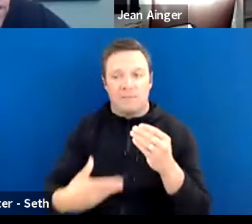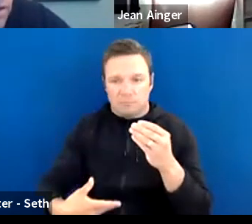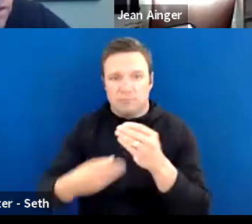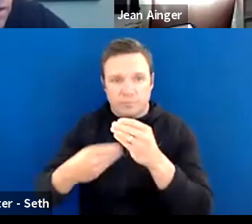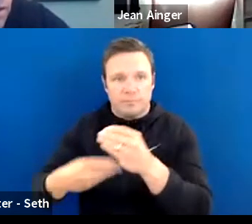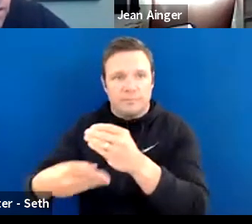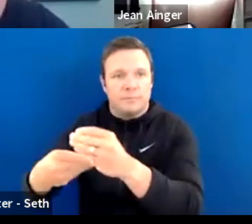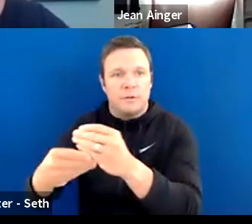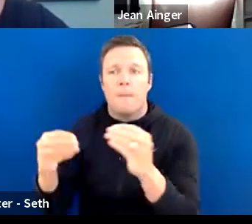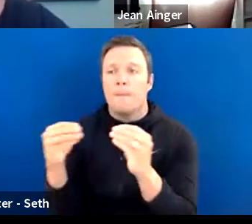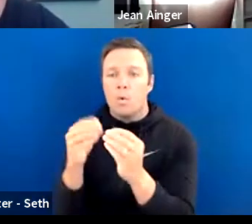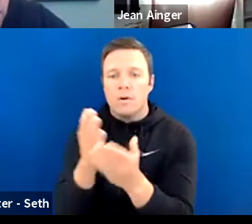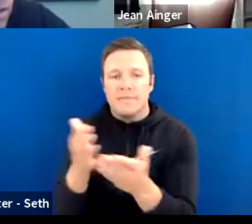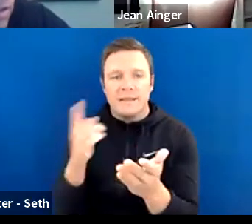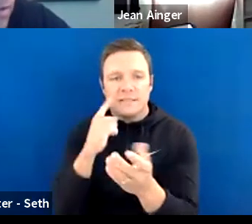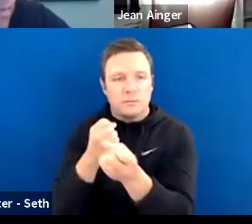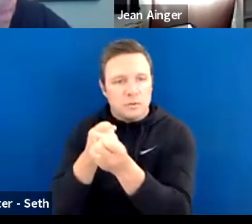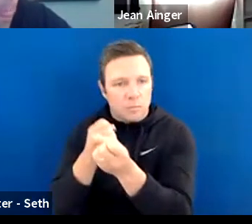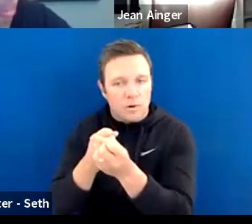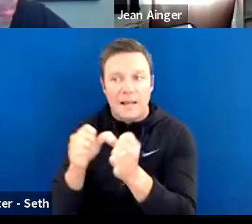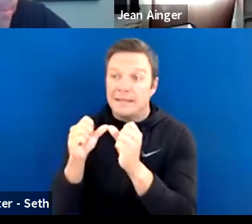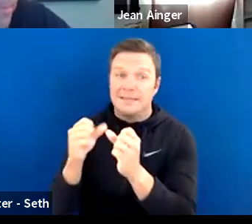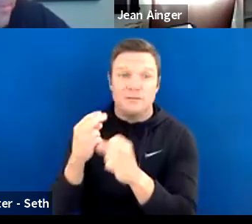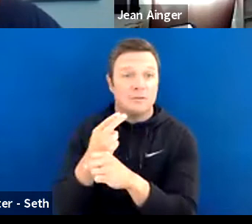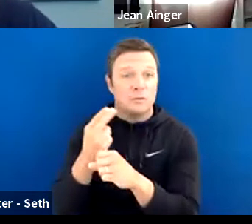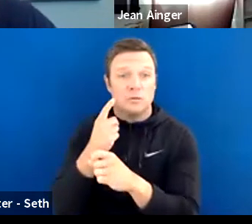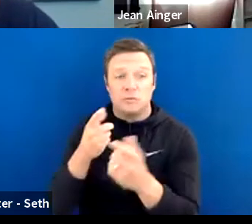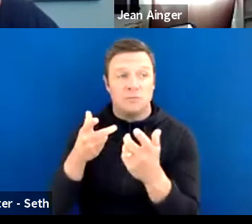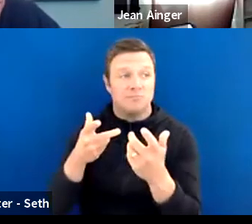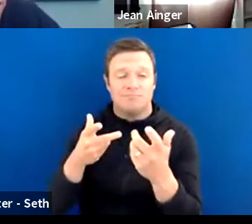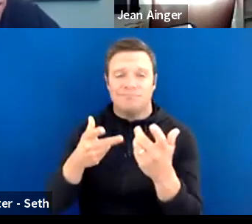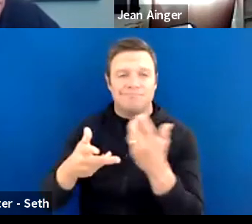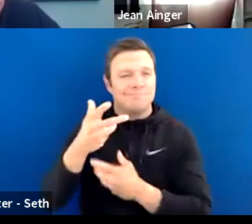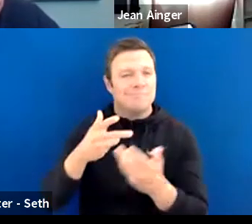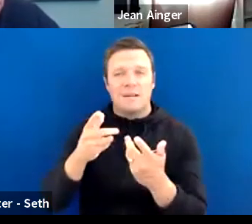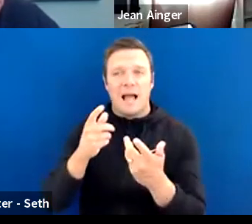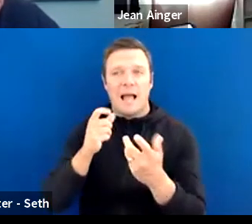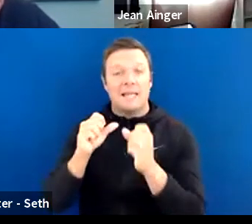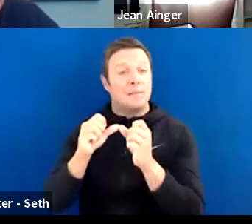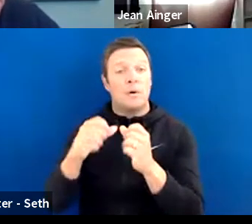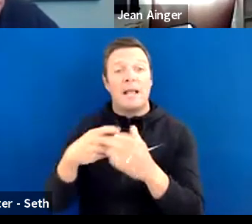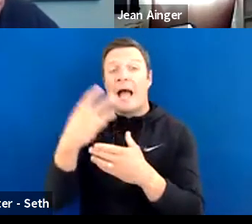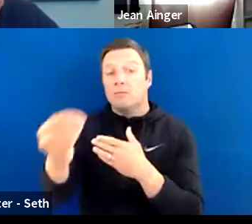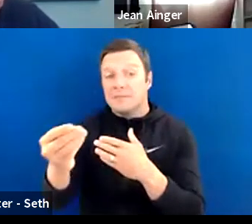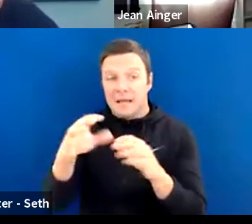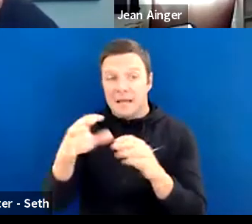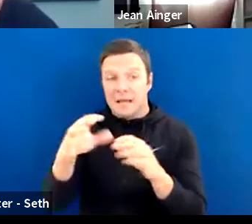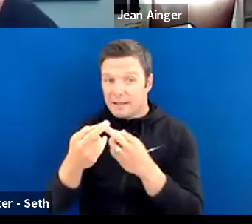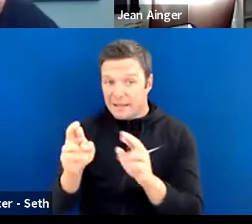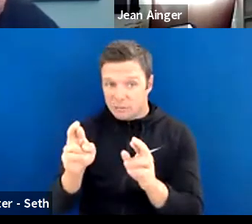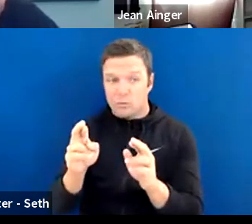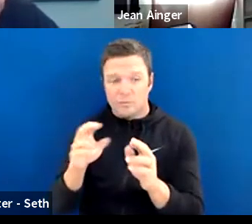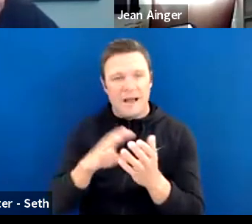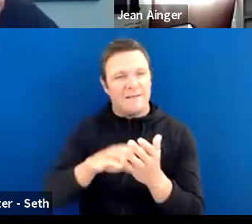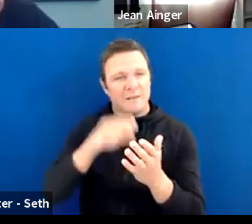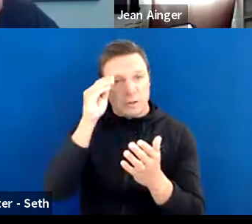I can continue to use. The interaction with students, I can carry on outside the class too. I learned some apps that I can use